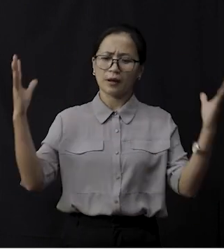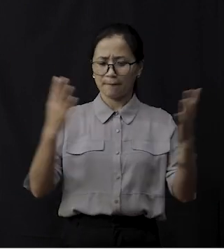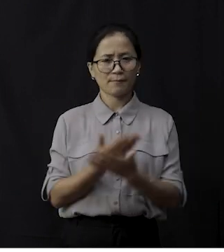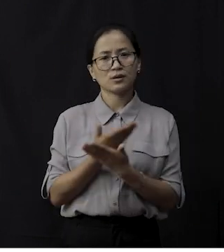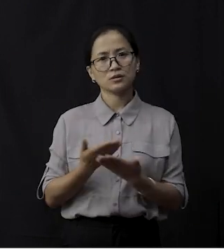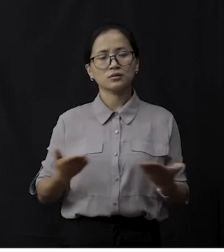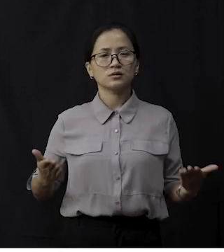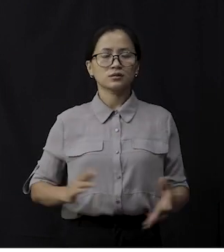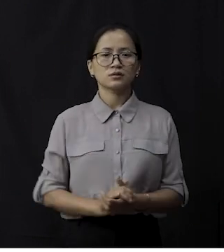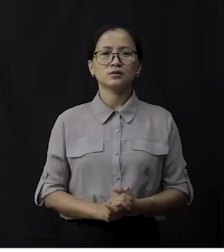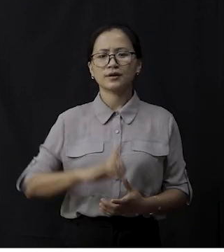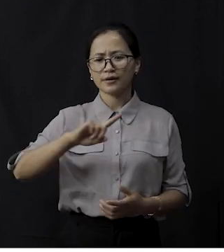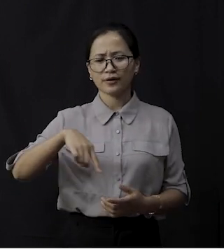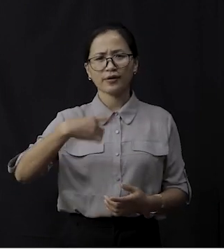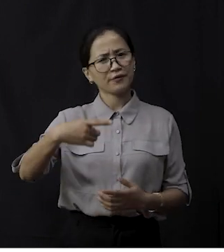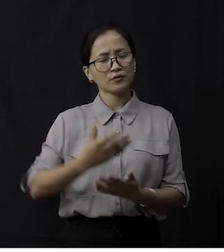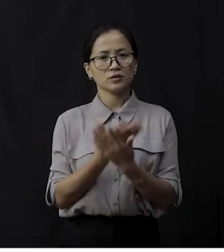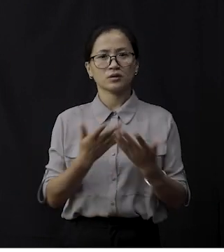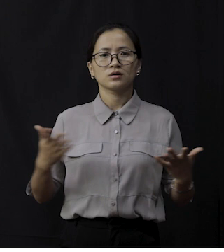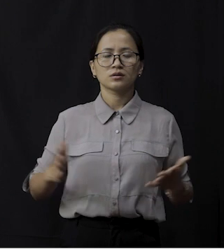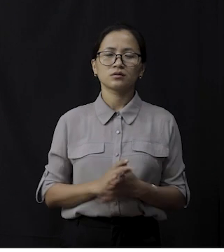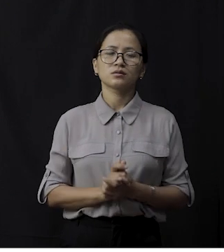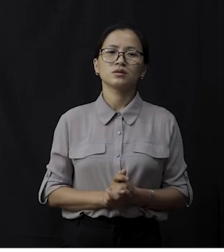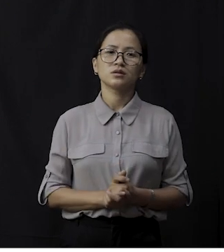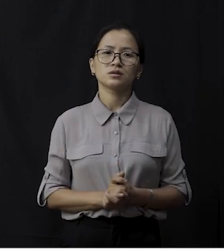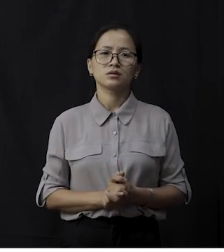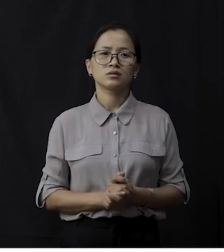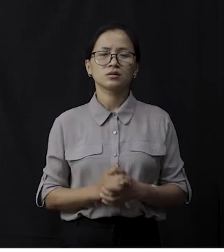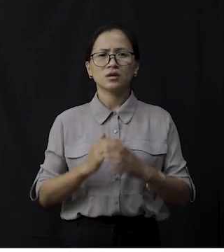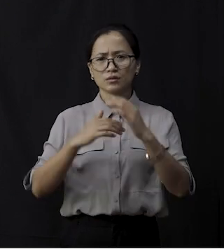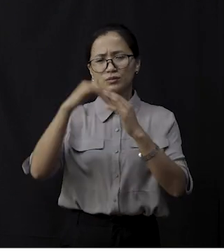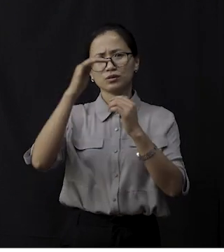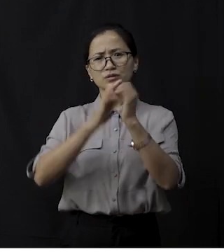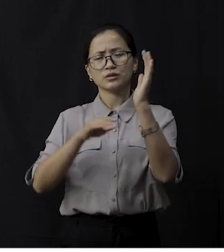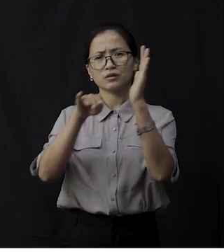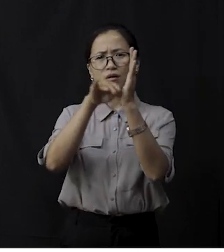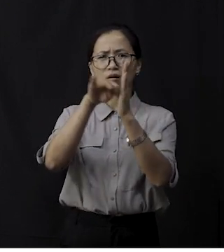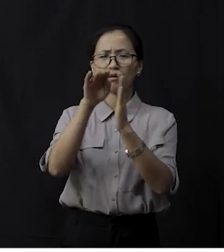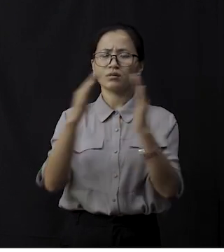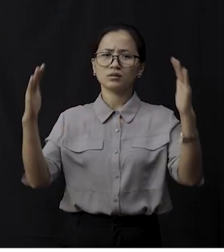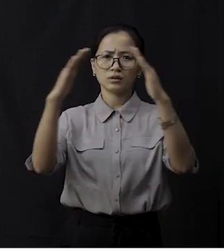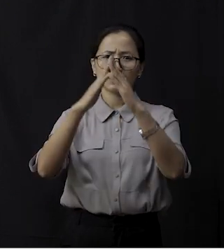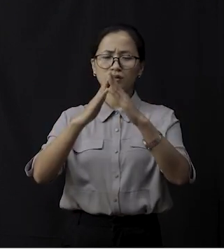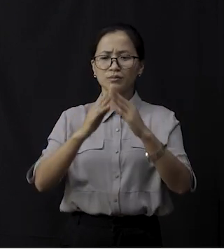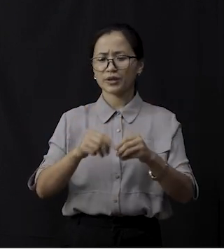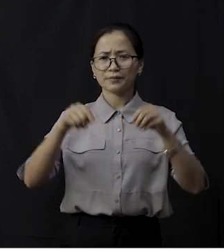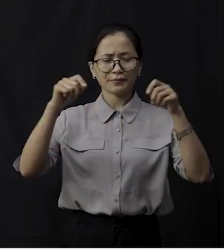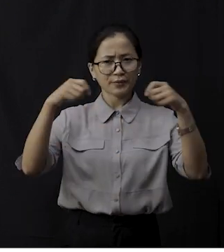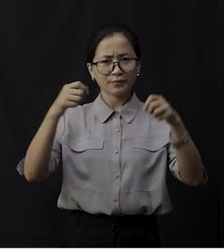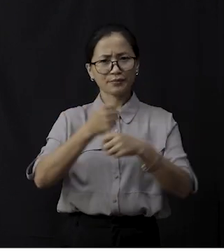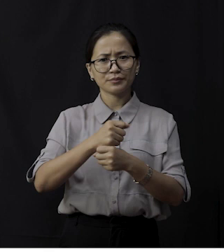things, right? Everything, almost everything, from building houses to making